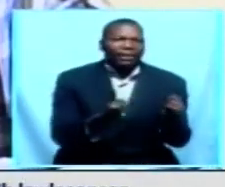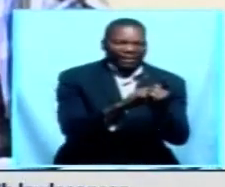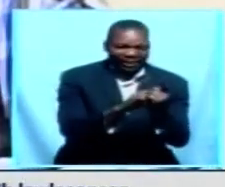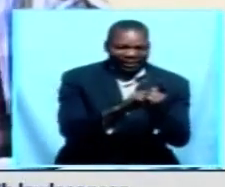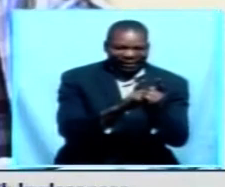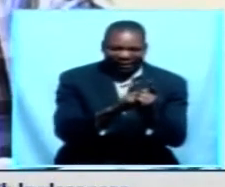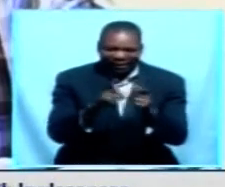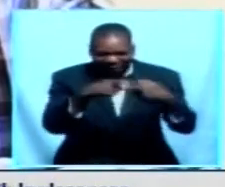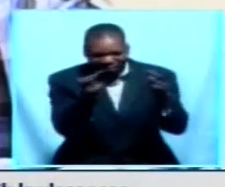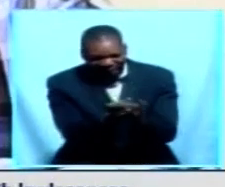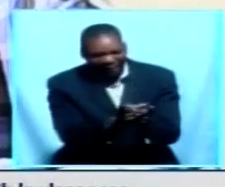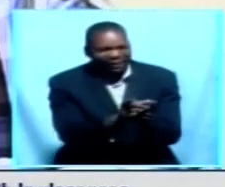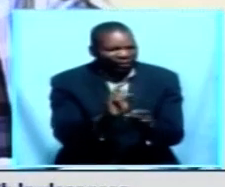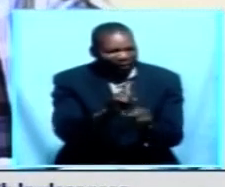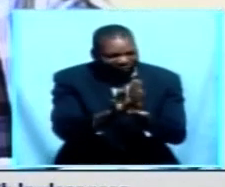can find President Lungu.